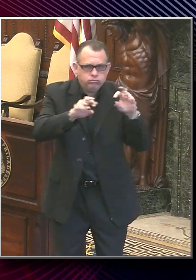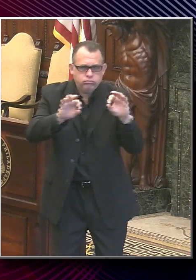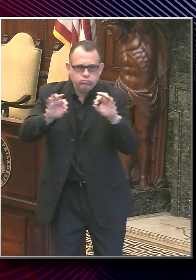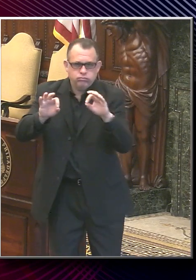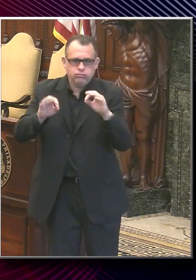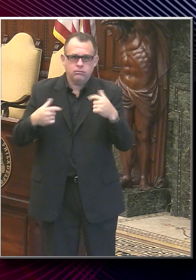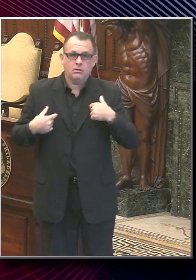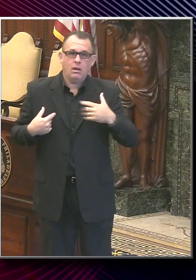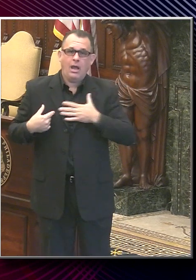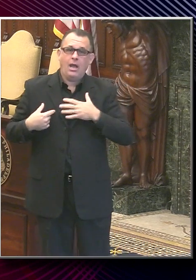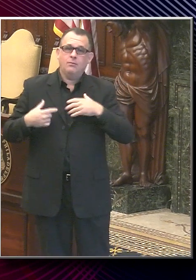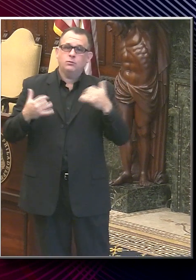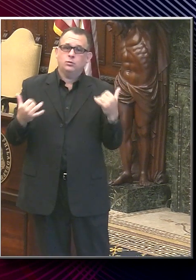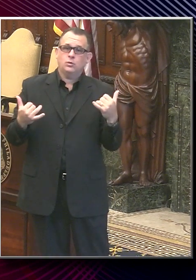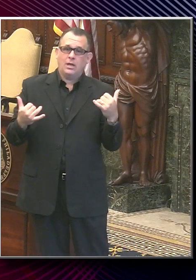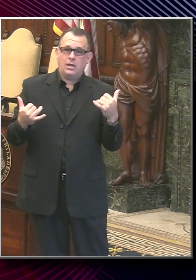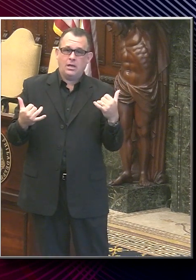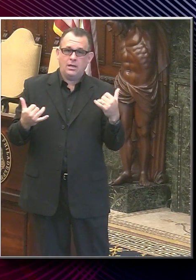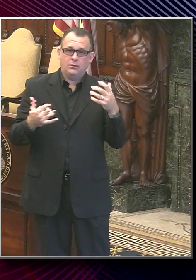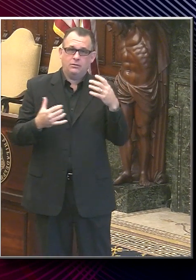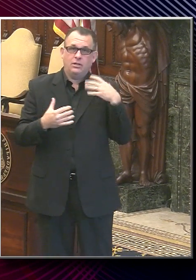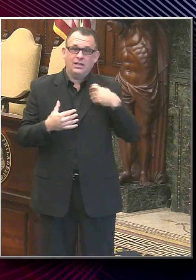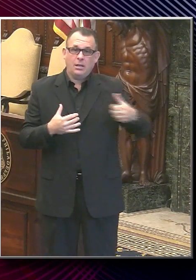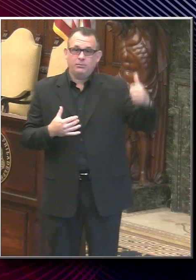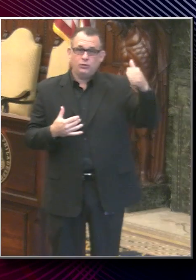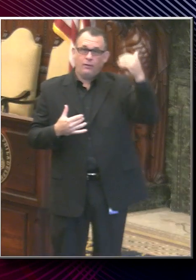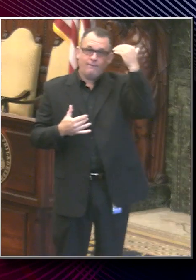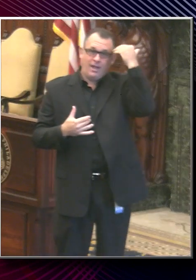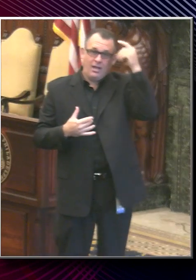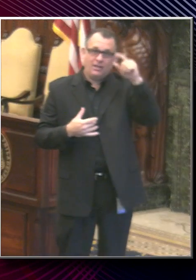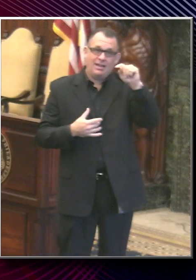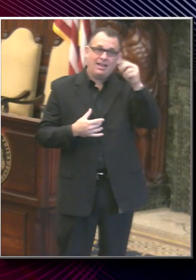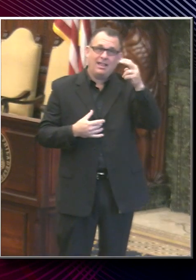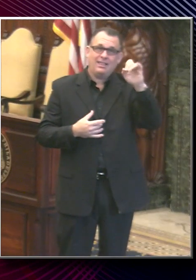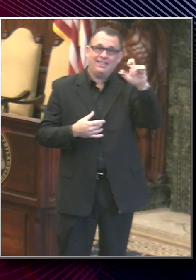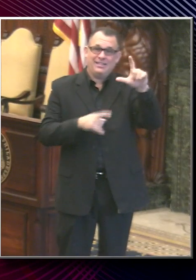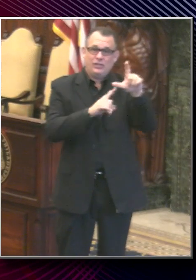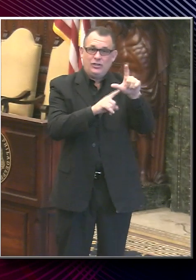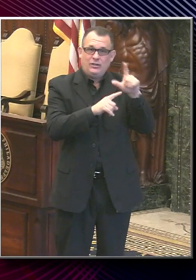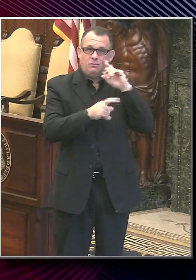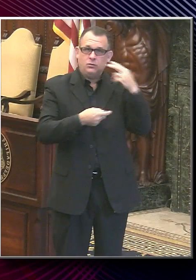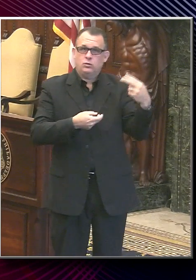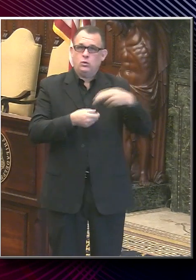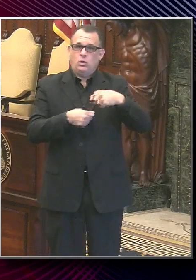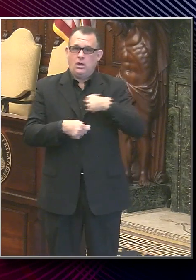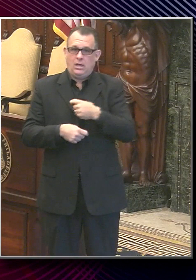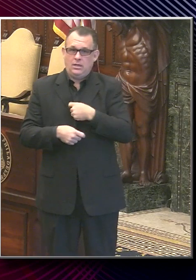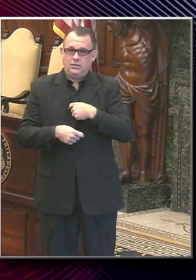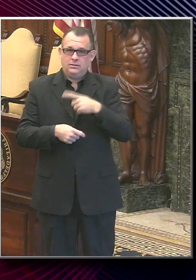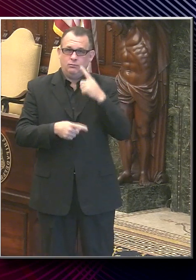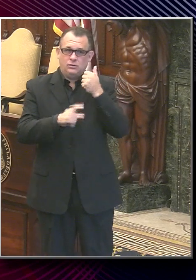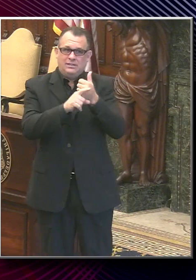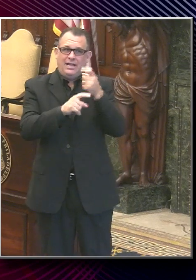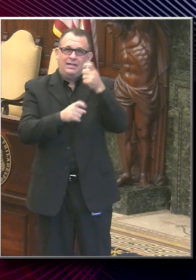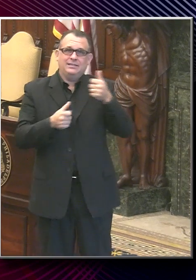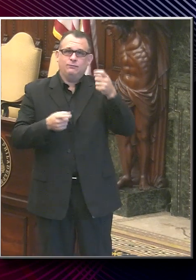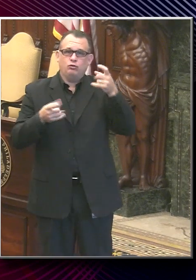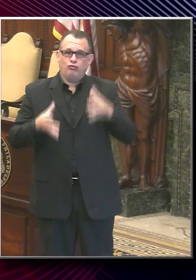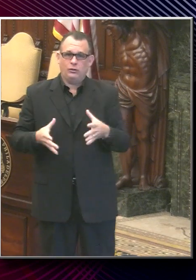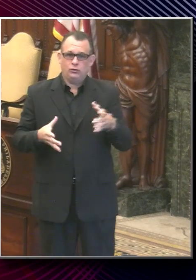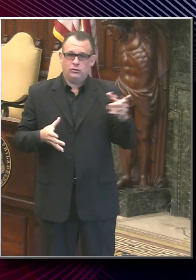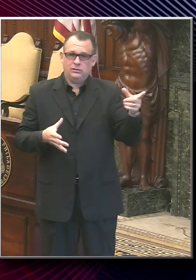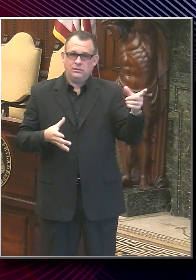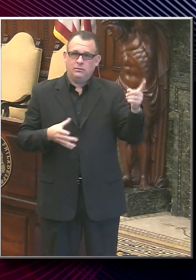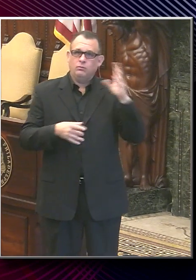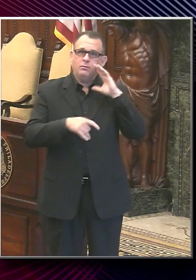joined today by Fire Commissioner Adam Teal, who wears a second hat as the city's Director of Emergency Management. He'll be available for your questions in a